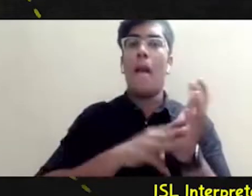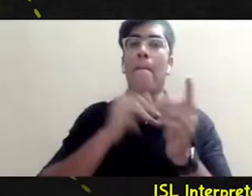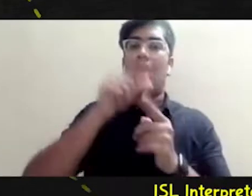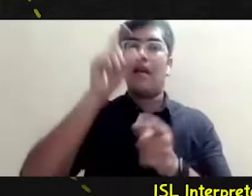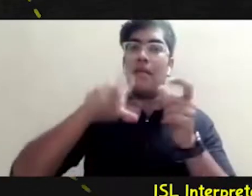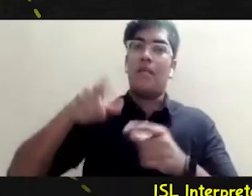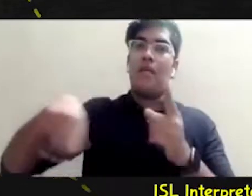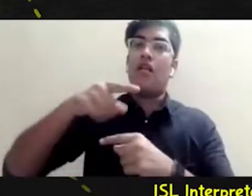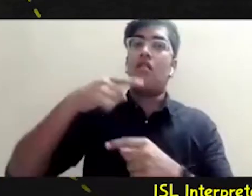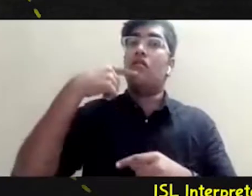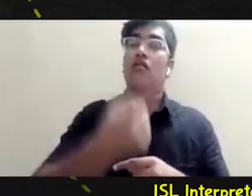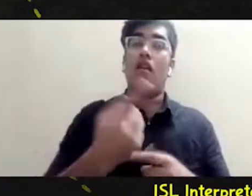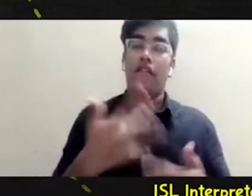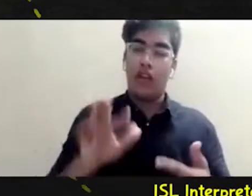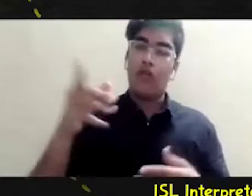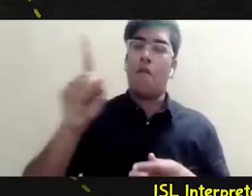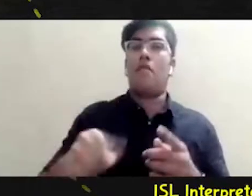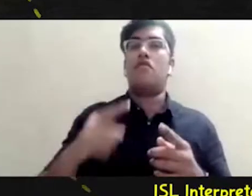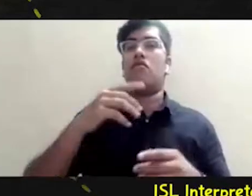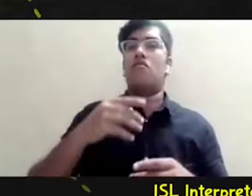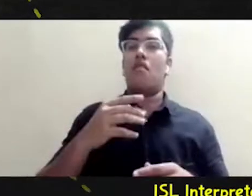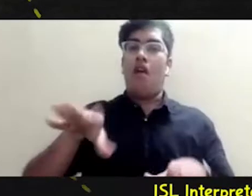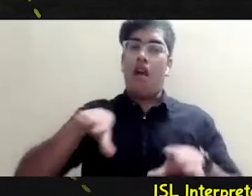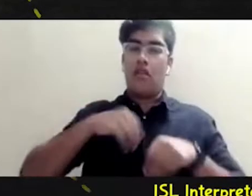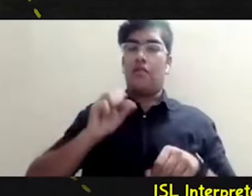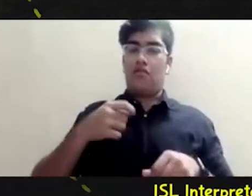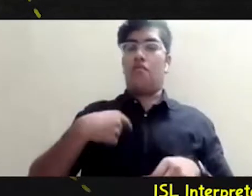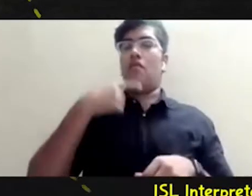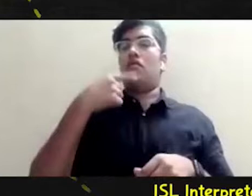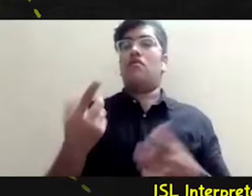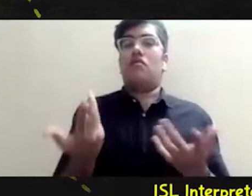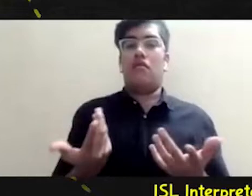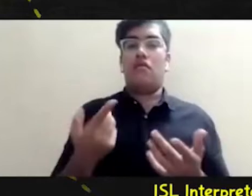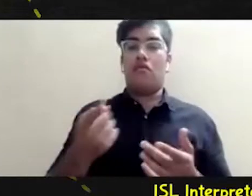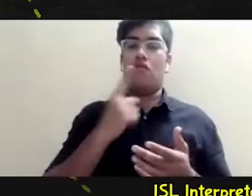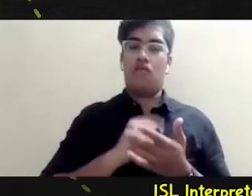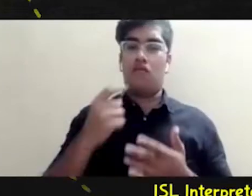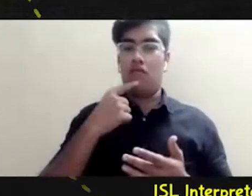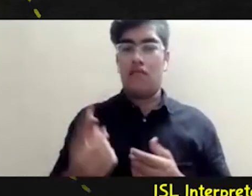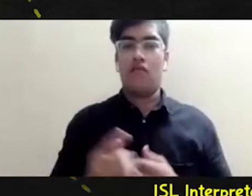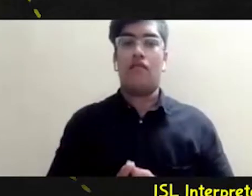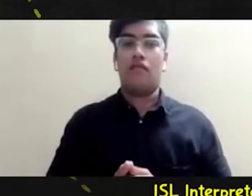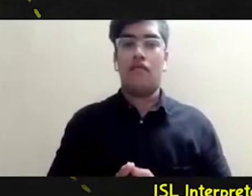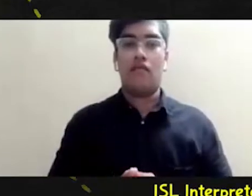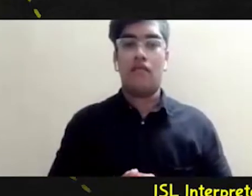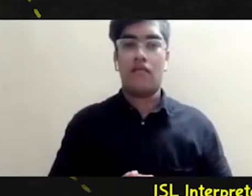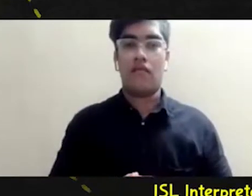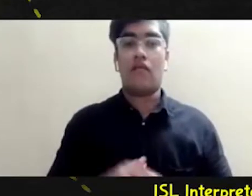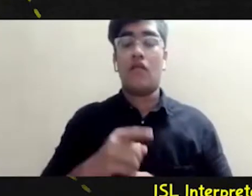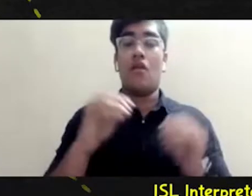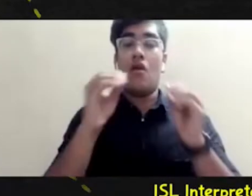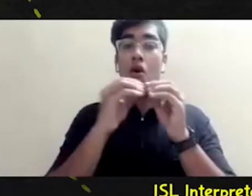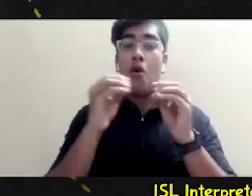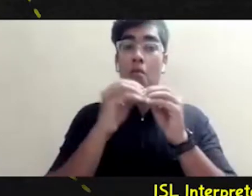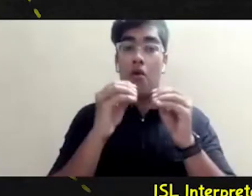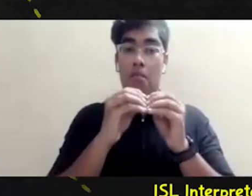held accountable to. So for instance, if there is an MP in Maharashtra, and I don't take names now, who has said that we will set up a